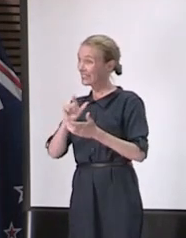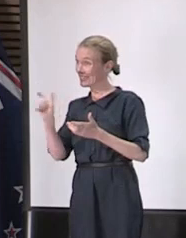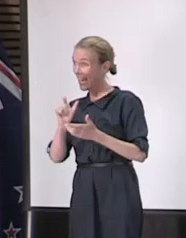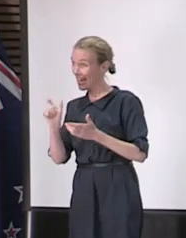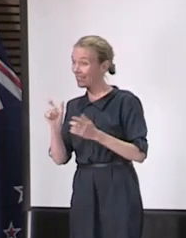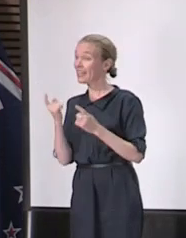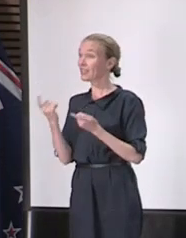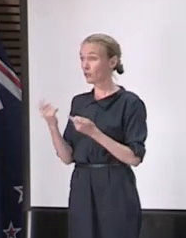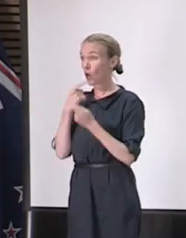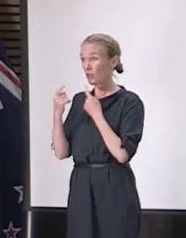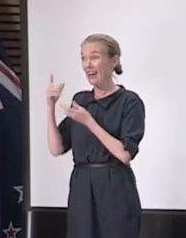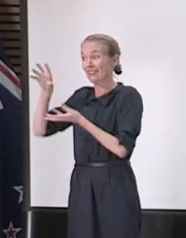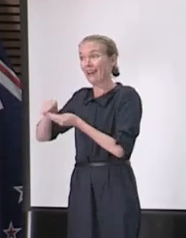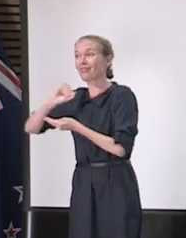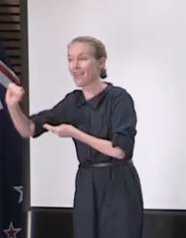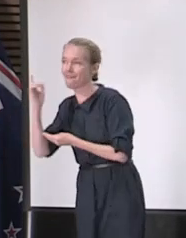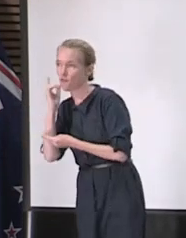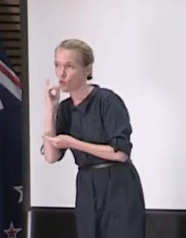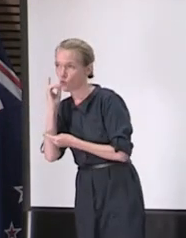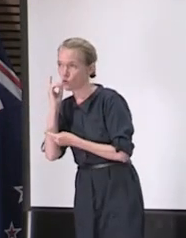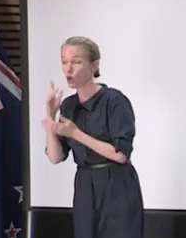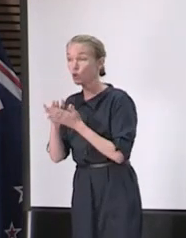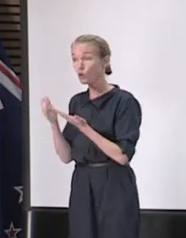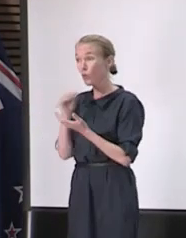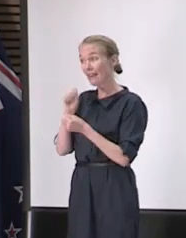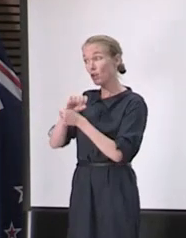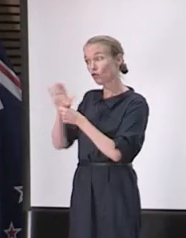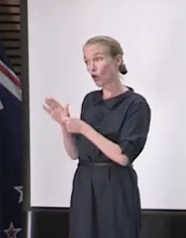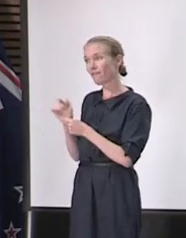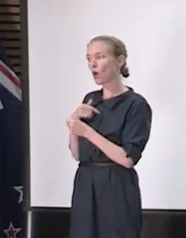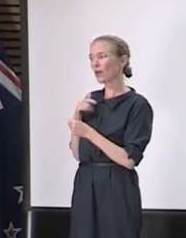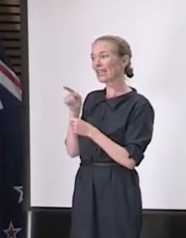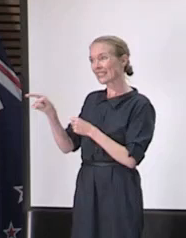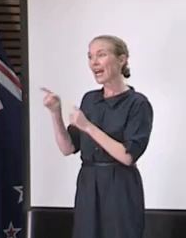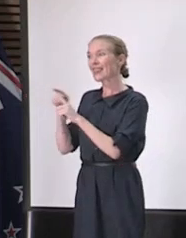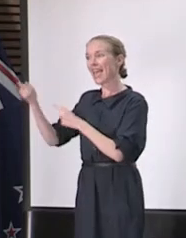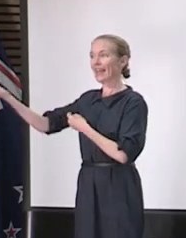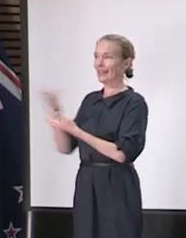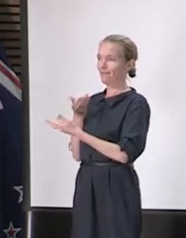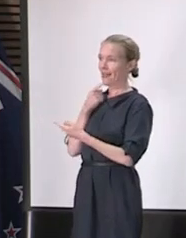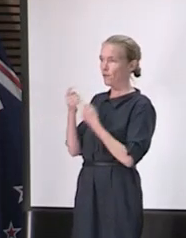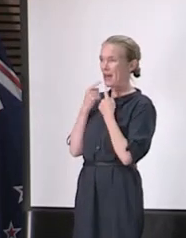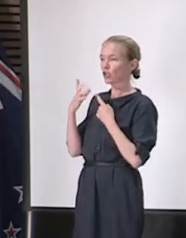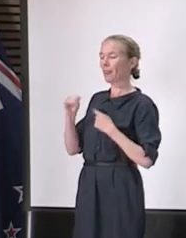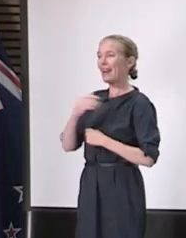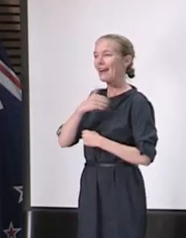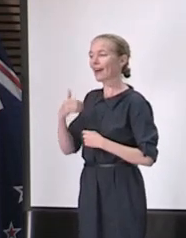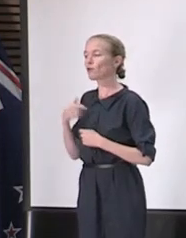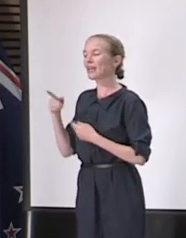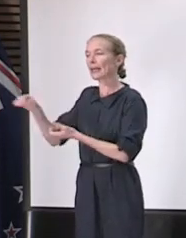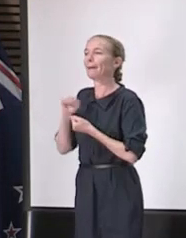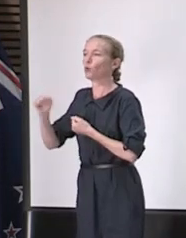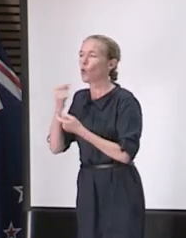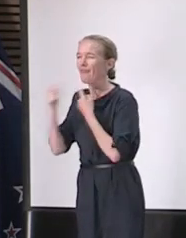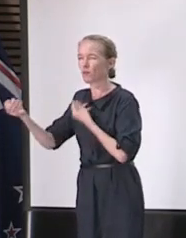become positive with COVID, then actually it's through them that we access that information rather than the other way around. So that's why